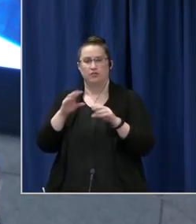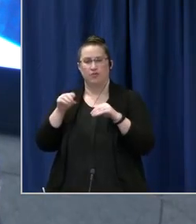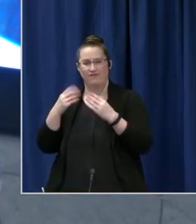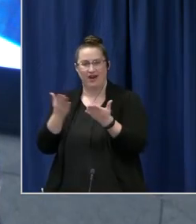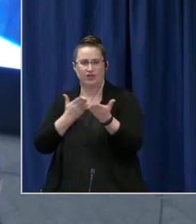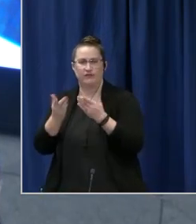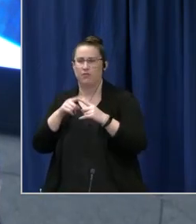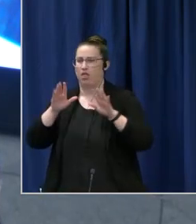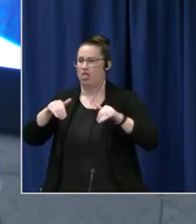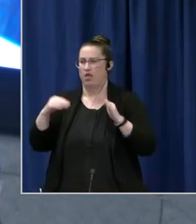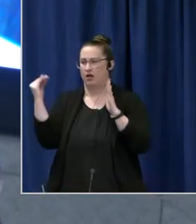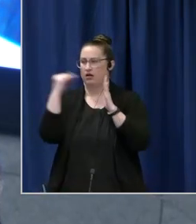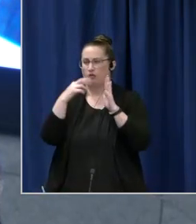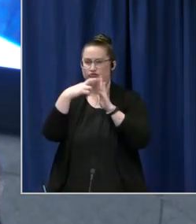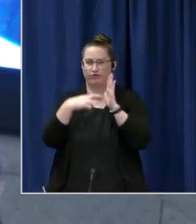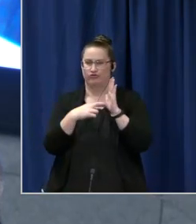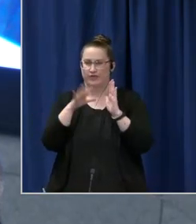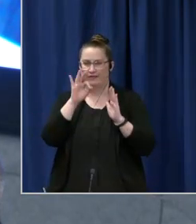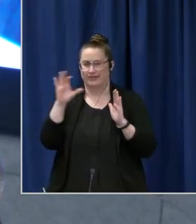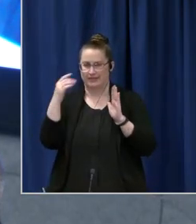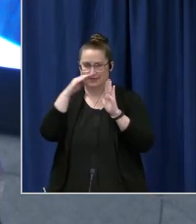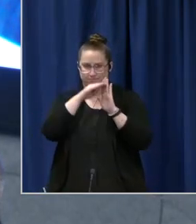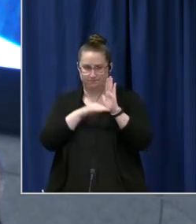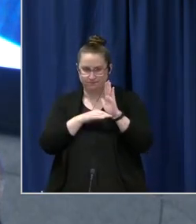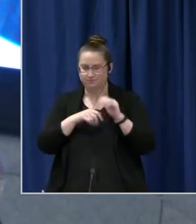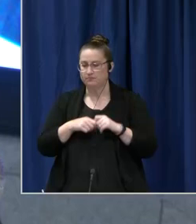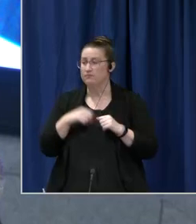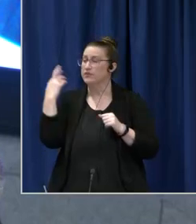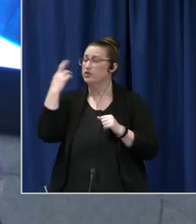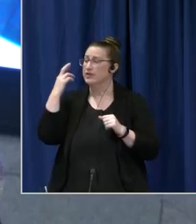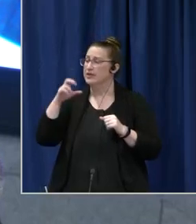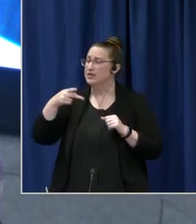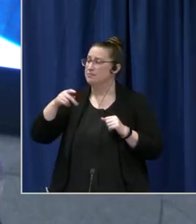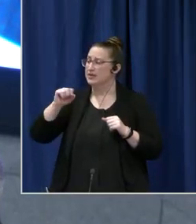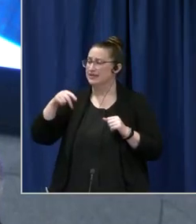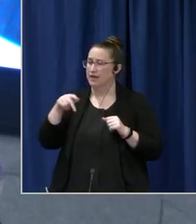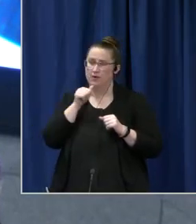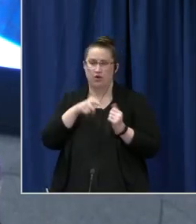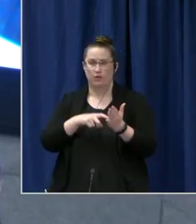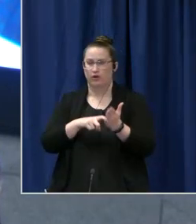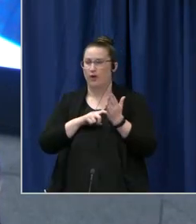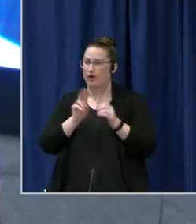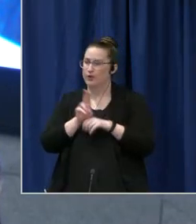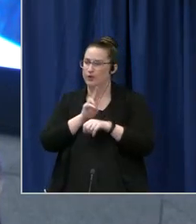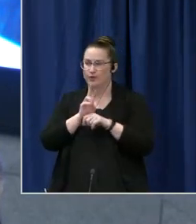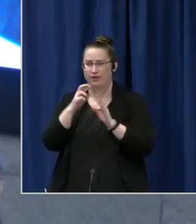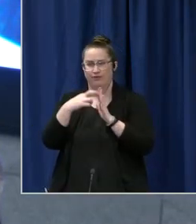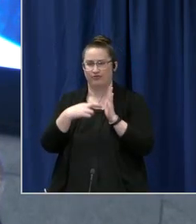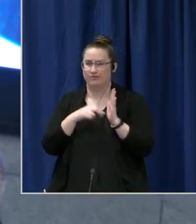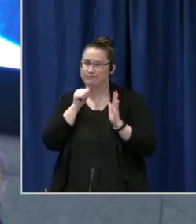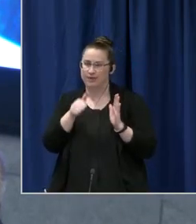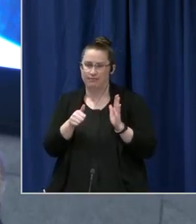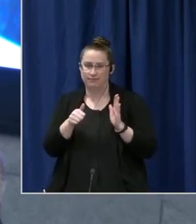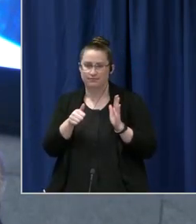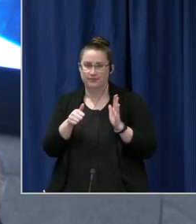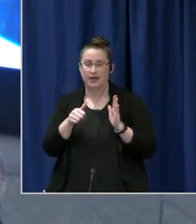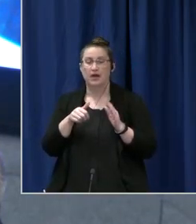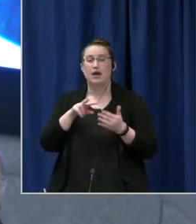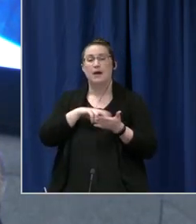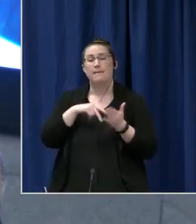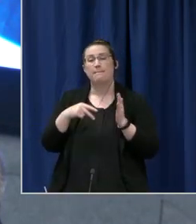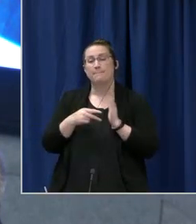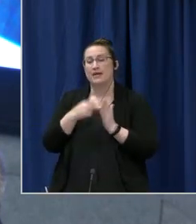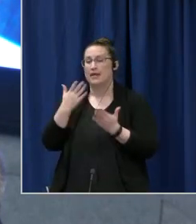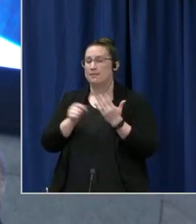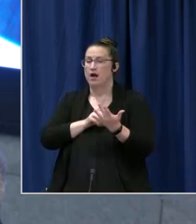to 911 registry. This is because PSAPs are not required to use the registry and may alternatively